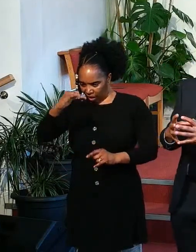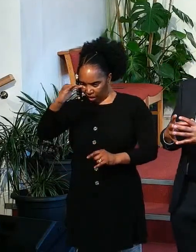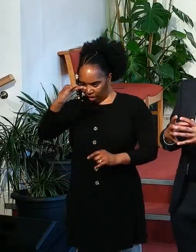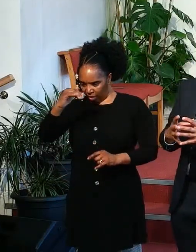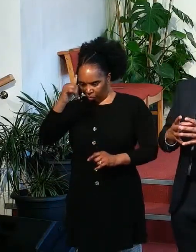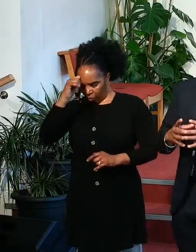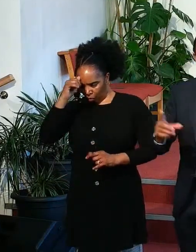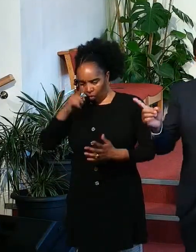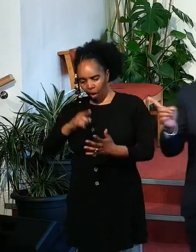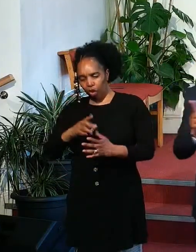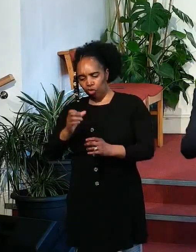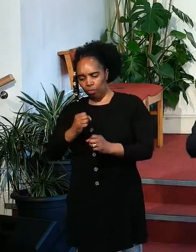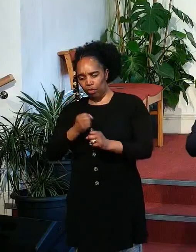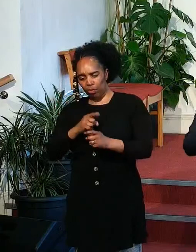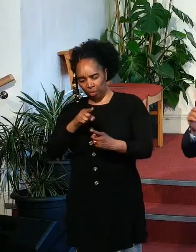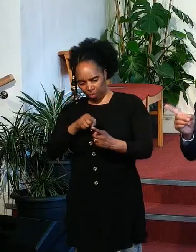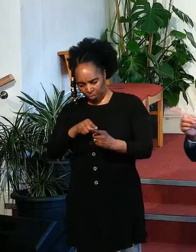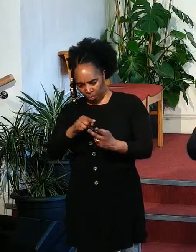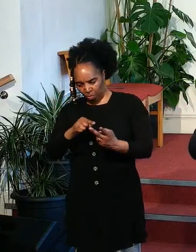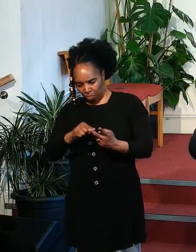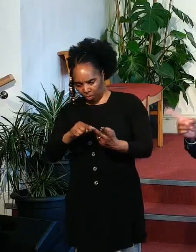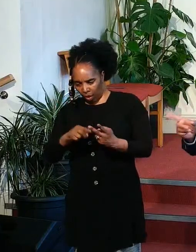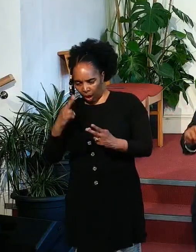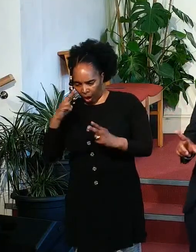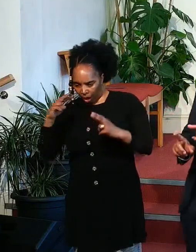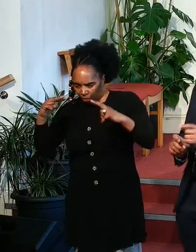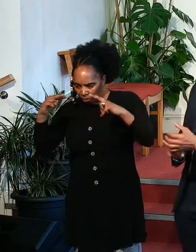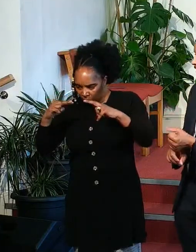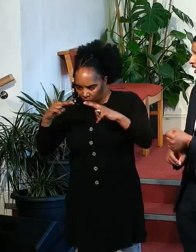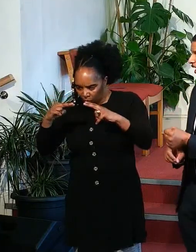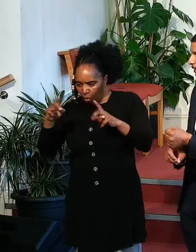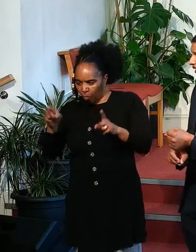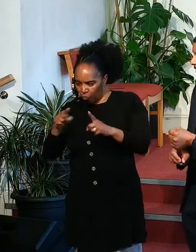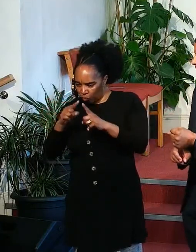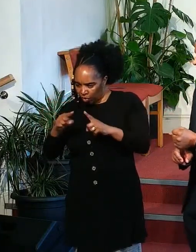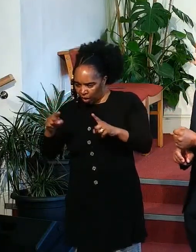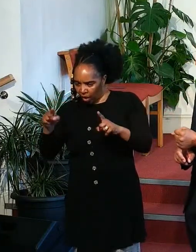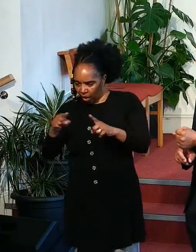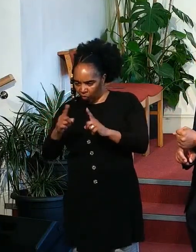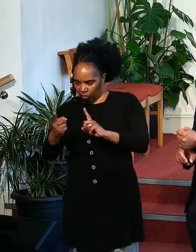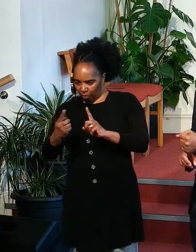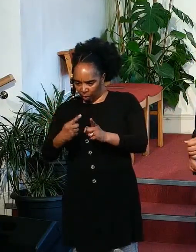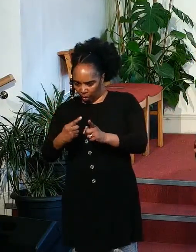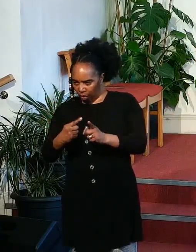be doing. So, for example, eye contact, responding to music,